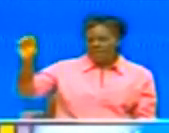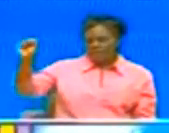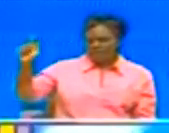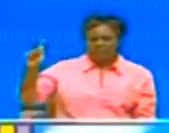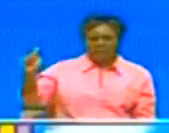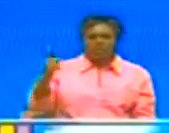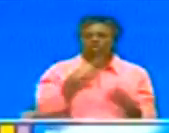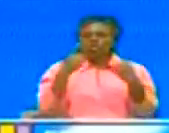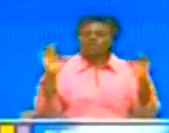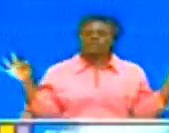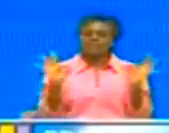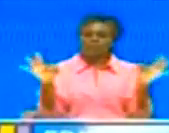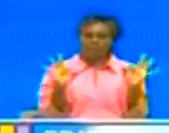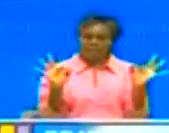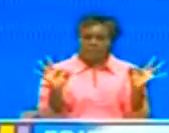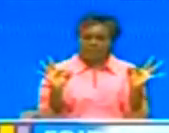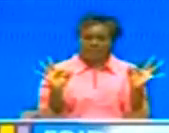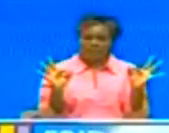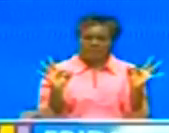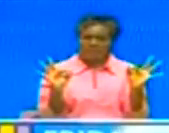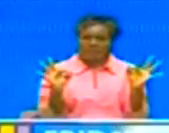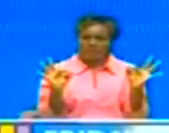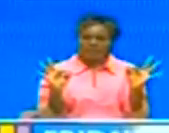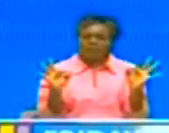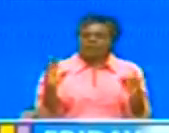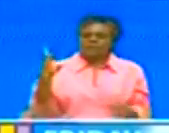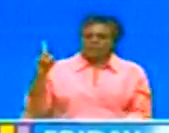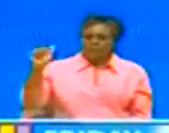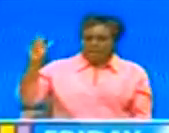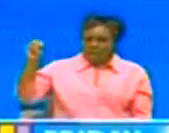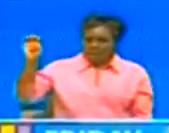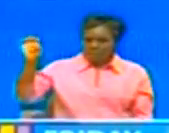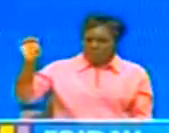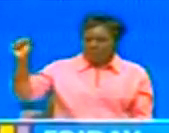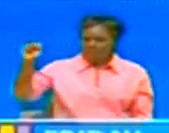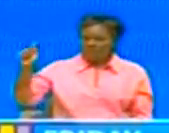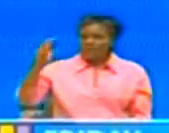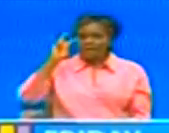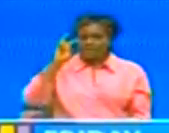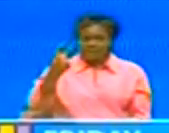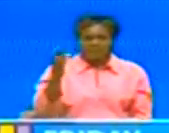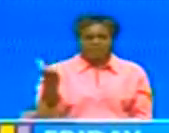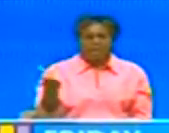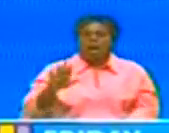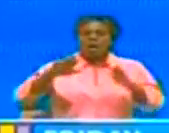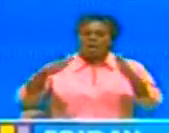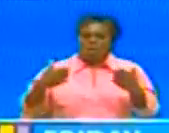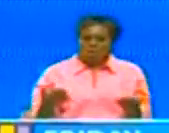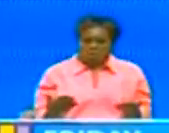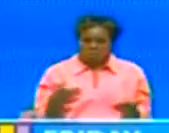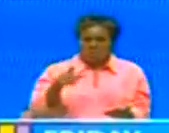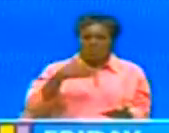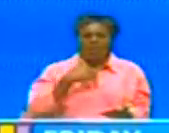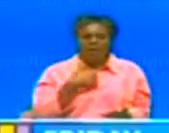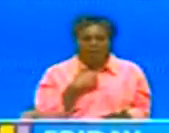of most surprising, that is the damnedest thing I saw at the fair. Uh-huh. Or you have